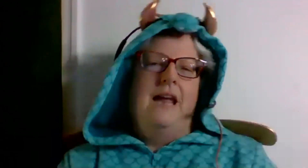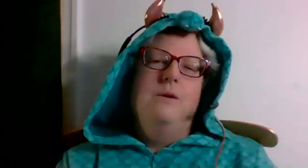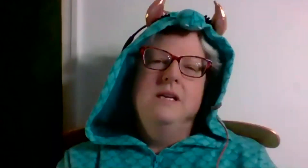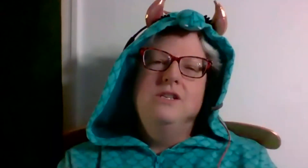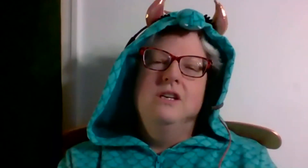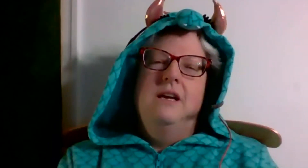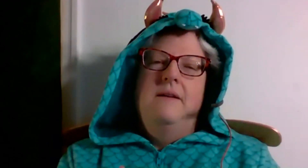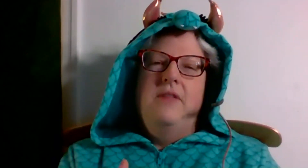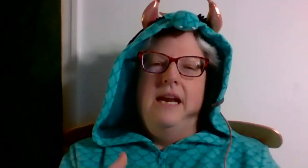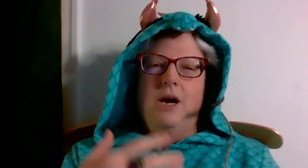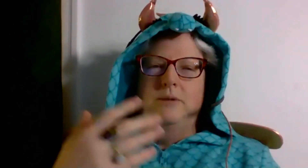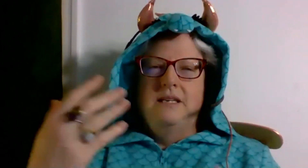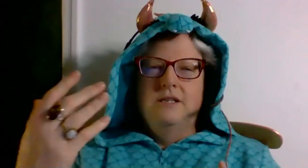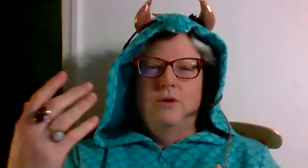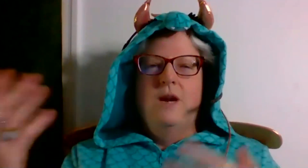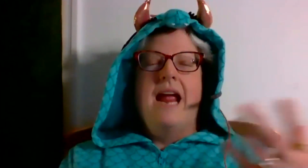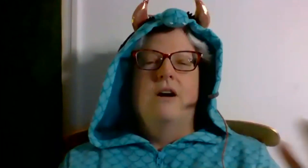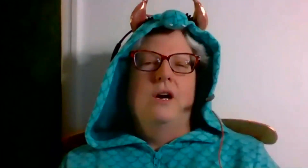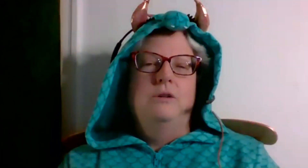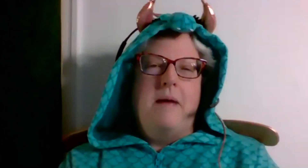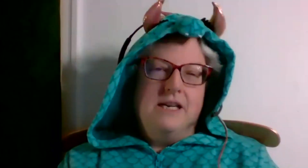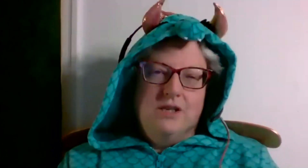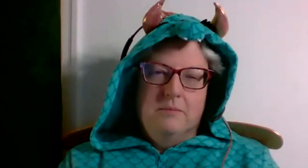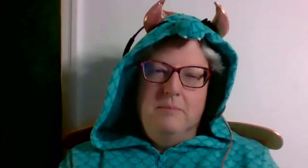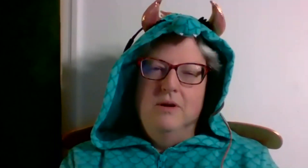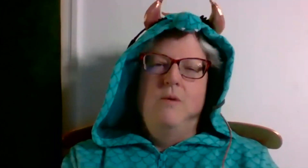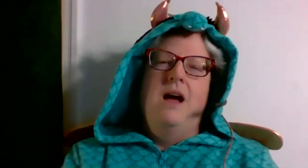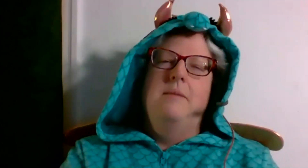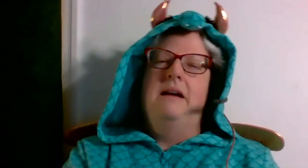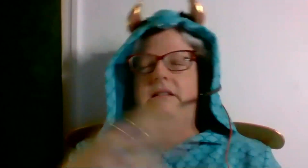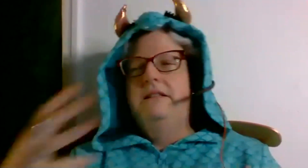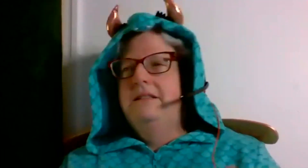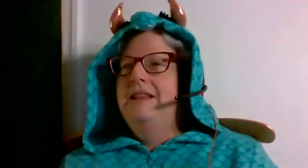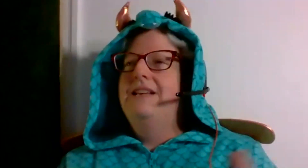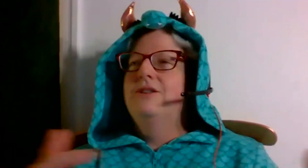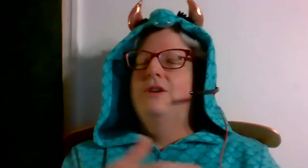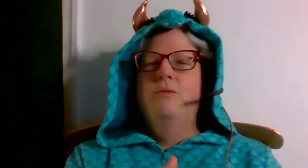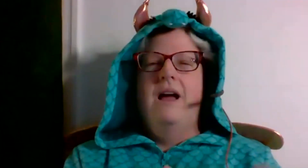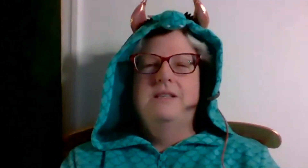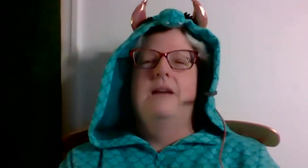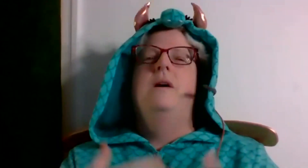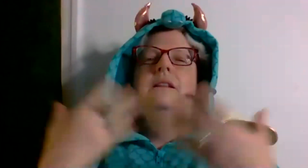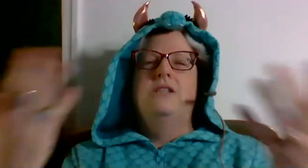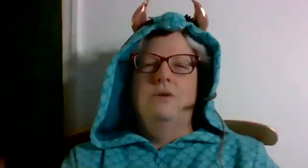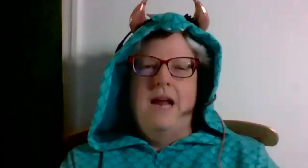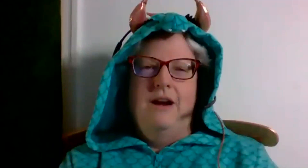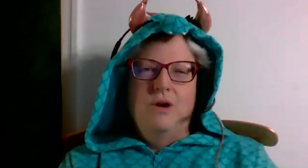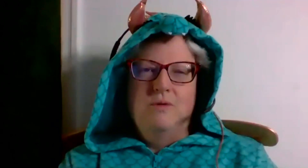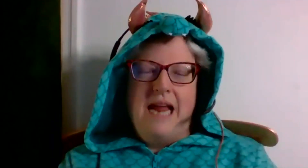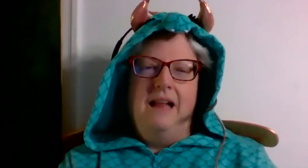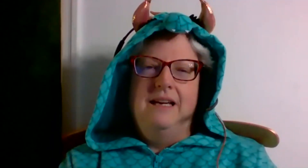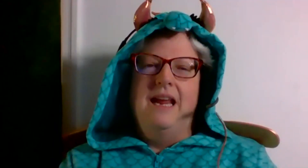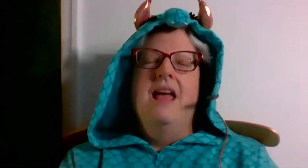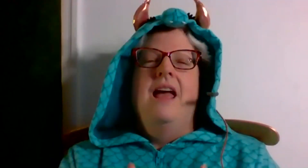using language that helps us create our own magic. People go on about, oh, things are so rough. It's like, well, let's create our